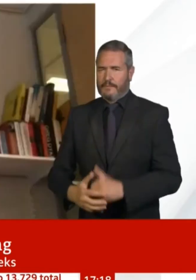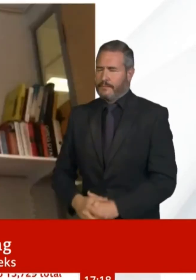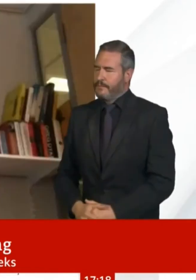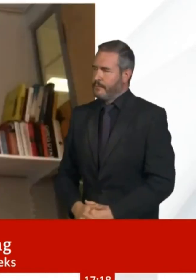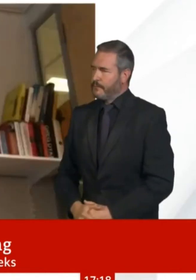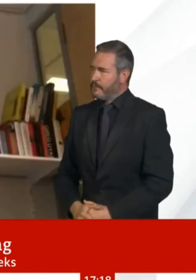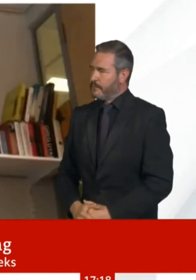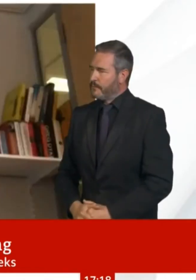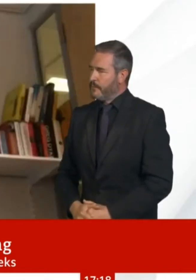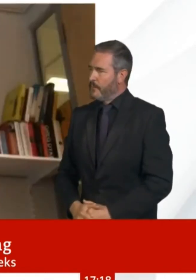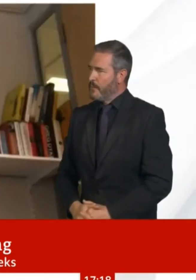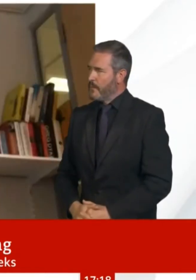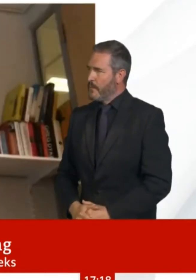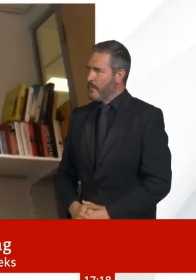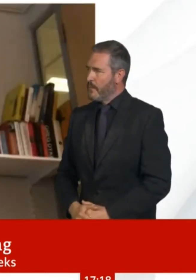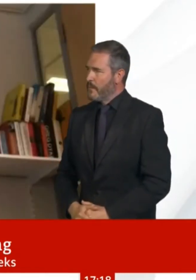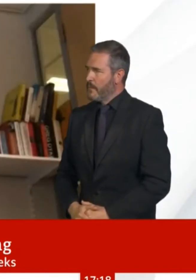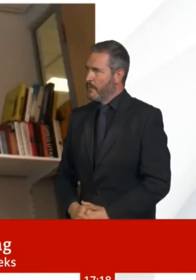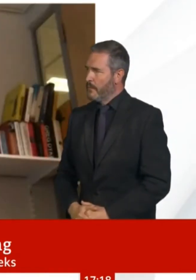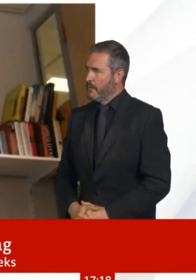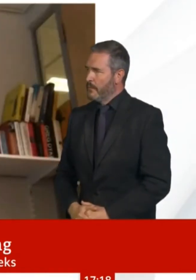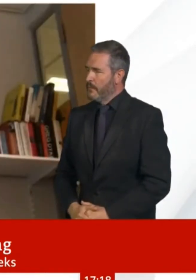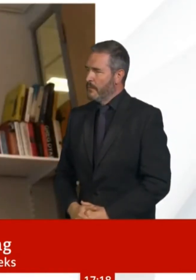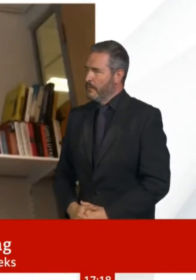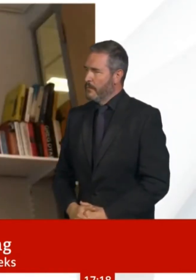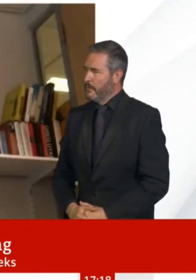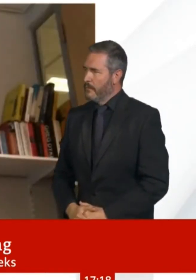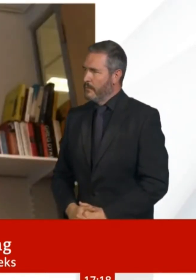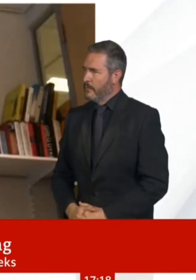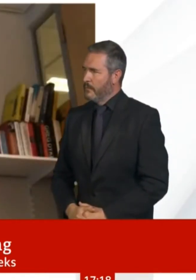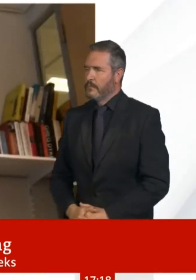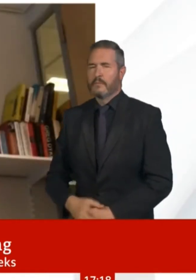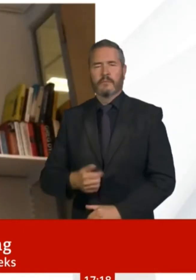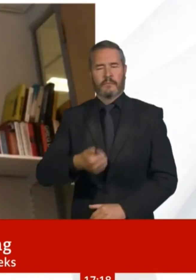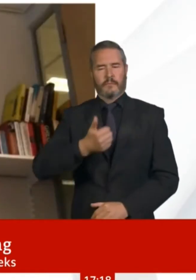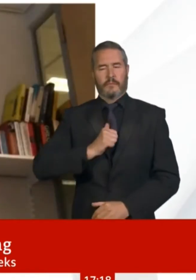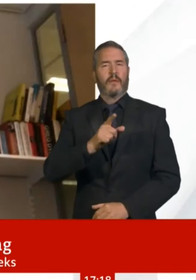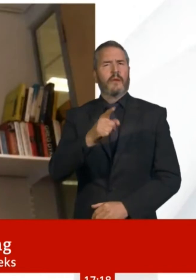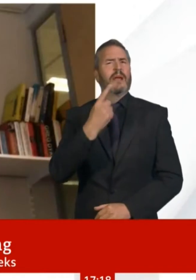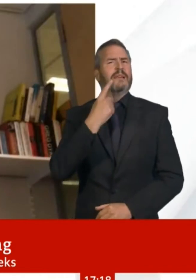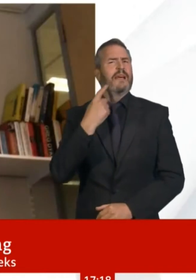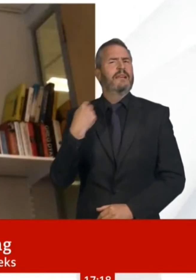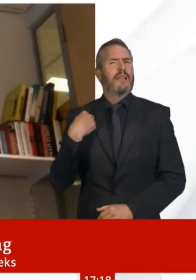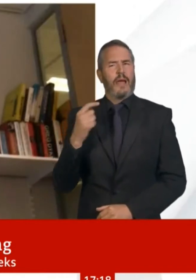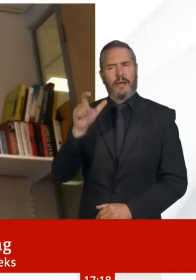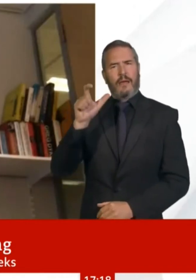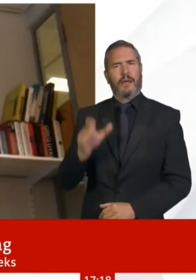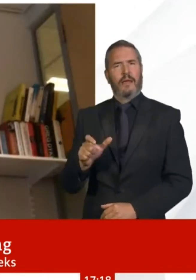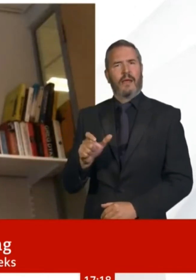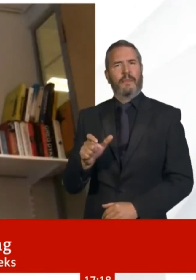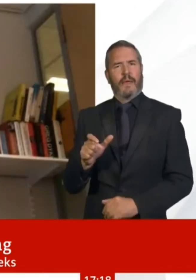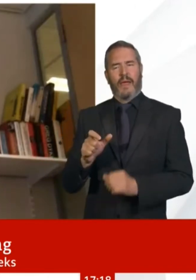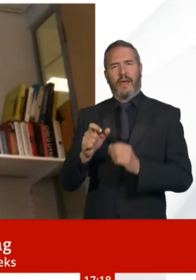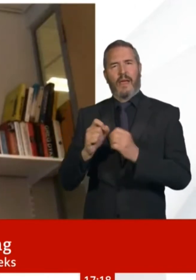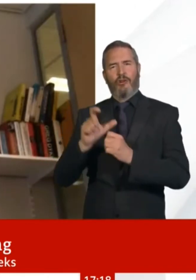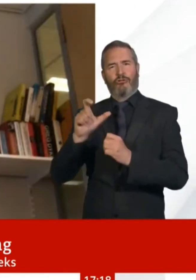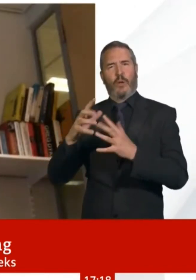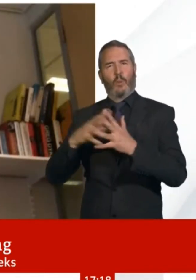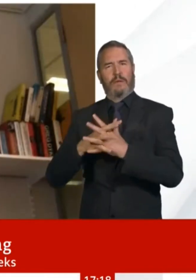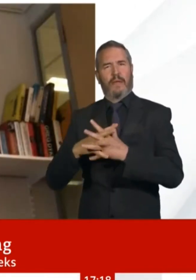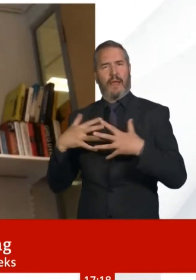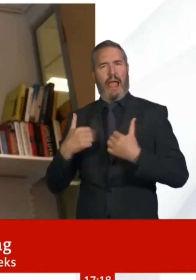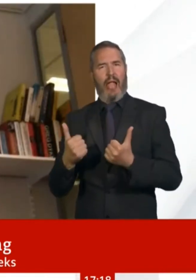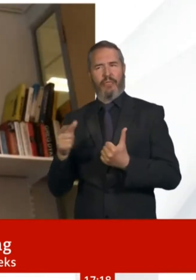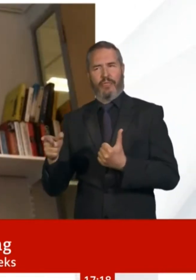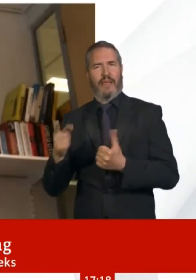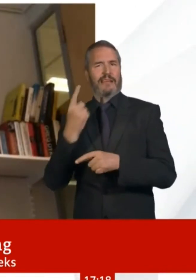Thank you very much, Foreign Secretary. In yesterday's press briefing, Professor Whitty, when asked about how we